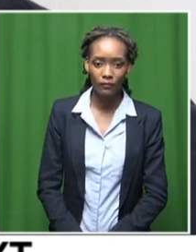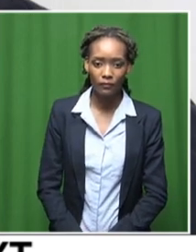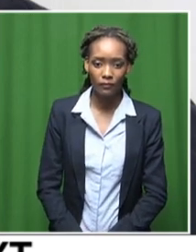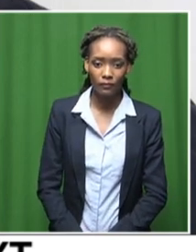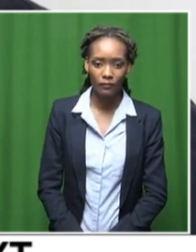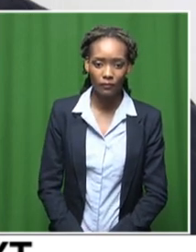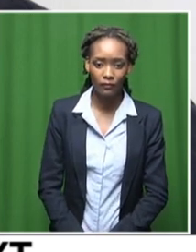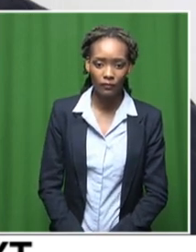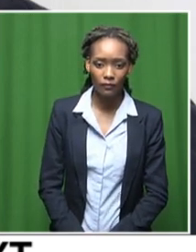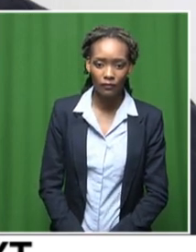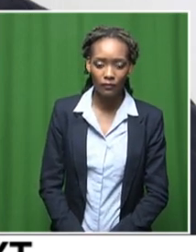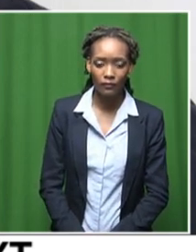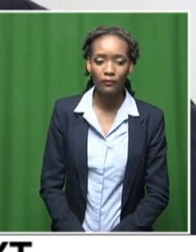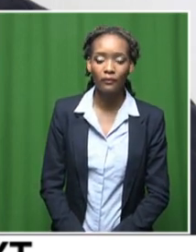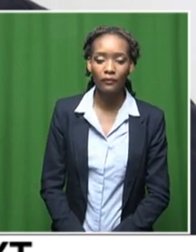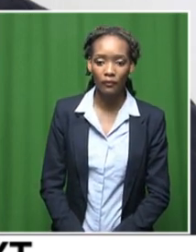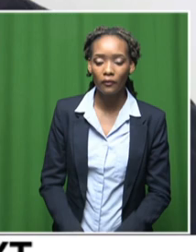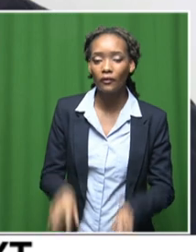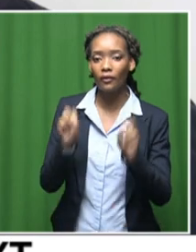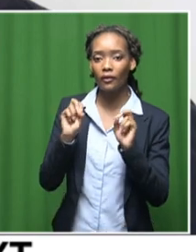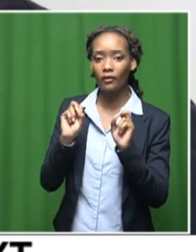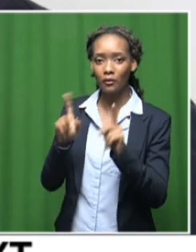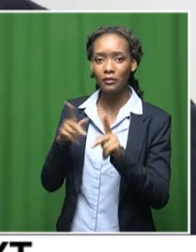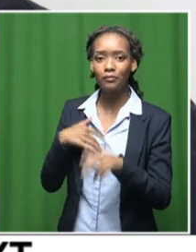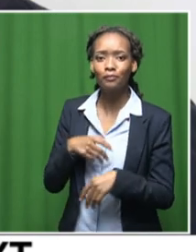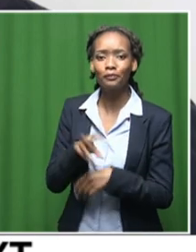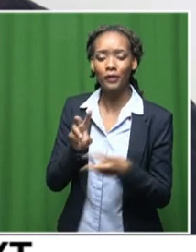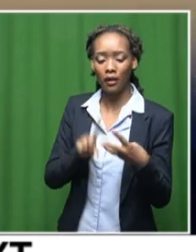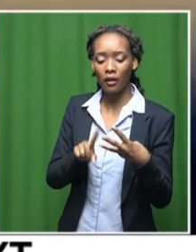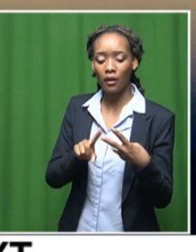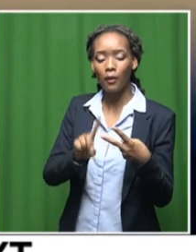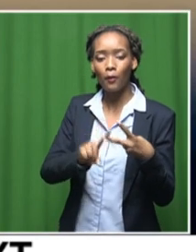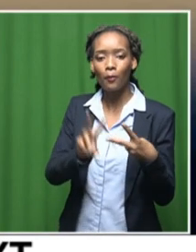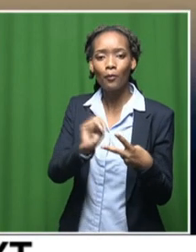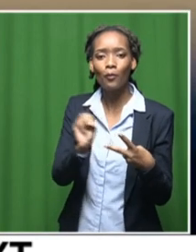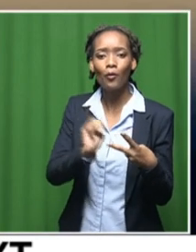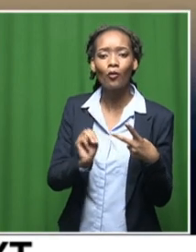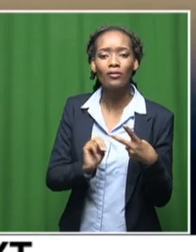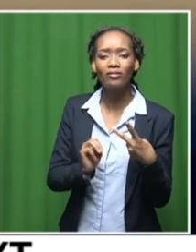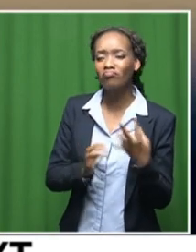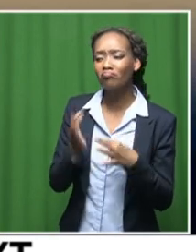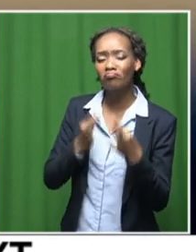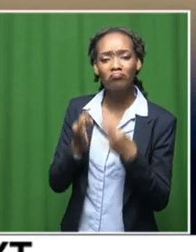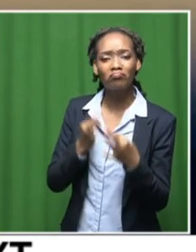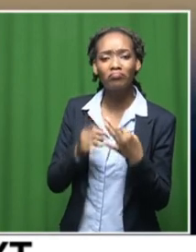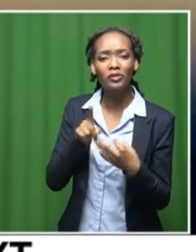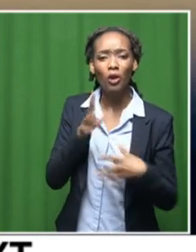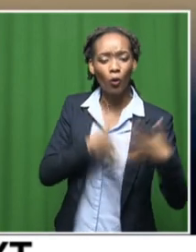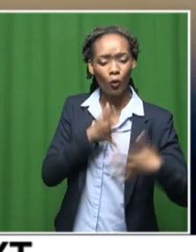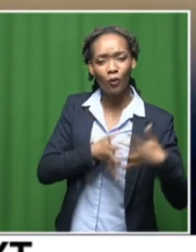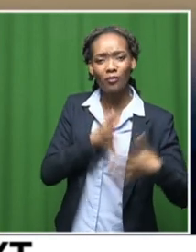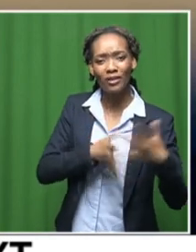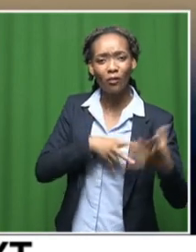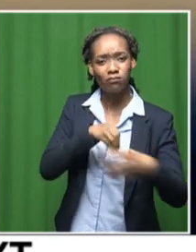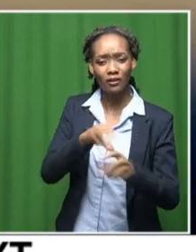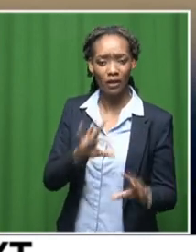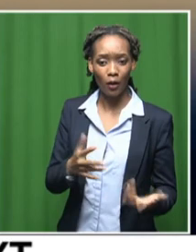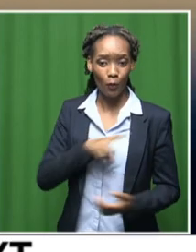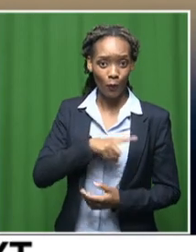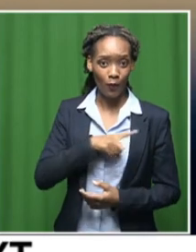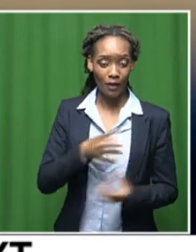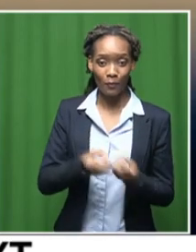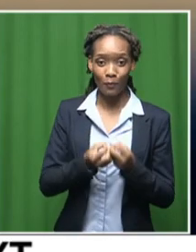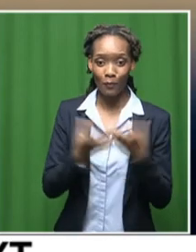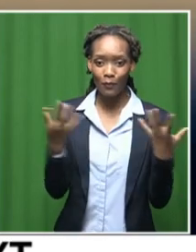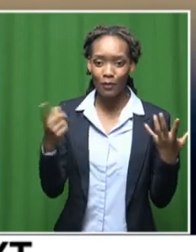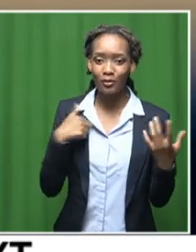all about. Mm-hmm. Maurice, I mean, how did you guys get into comedy? Because for most of us, we would have seen